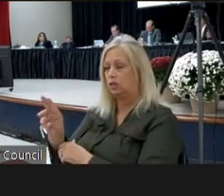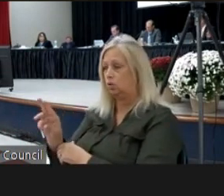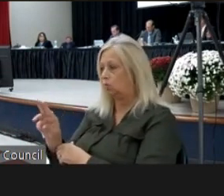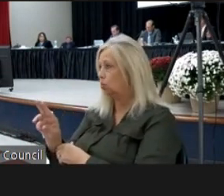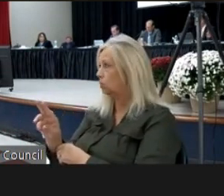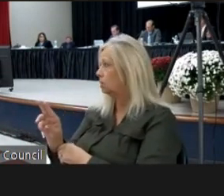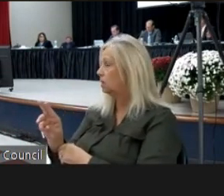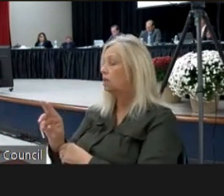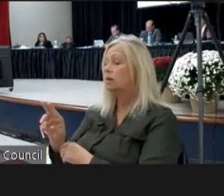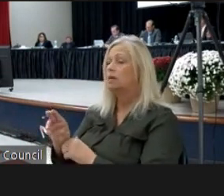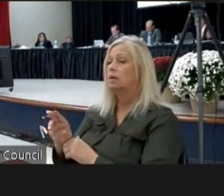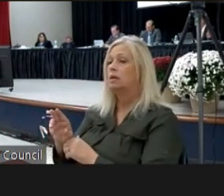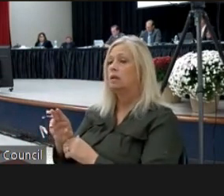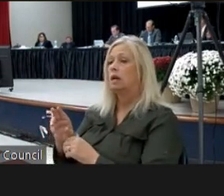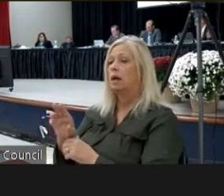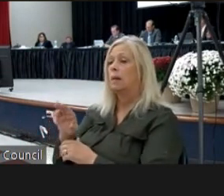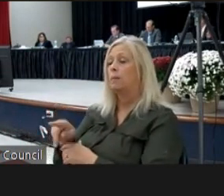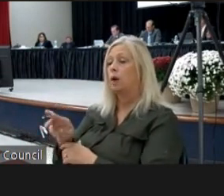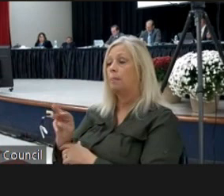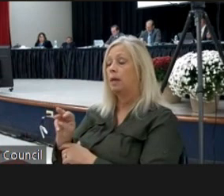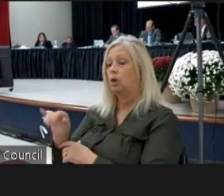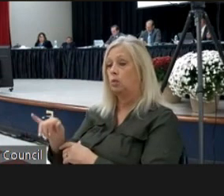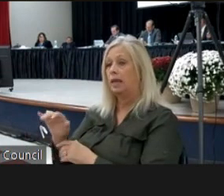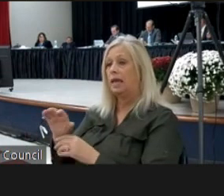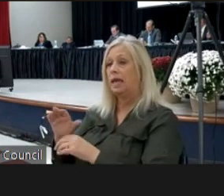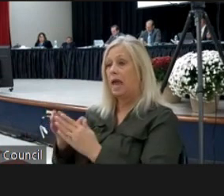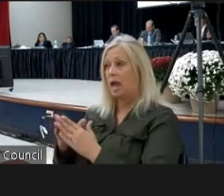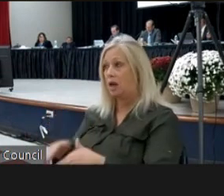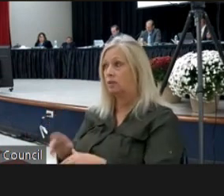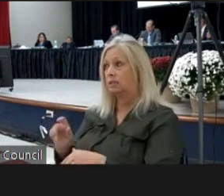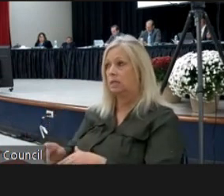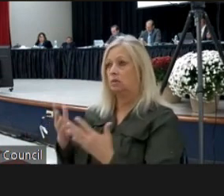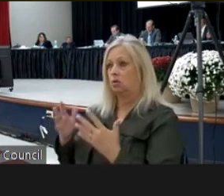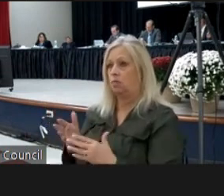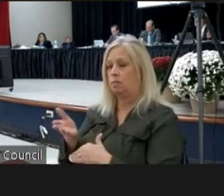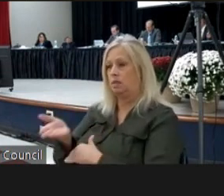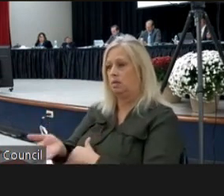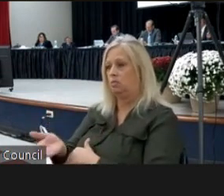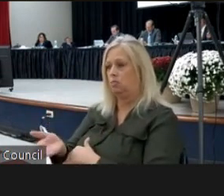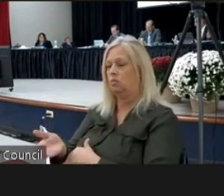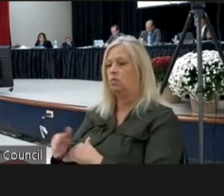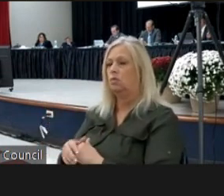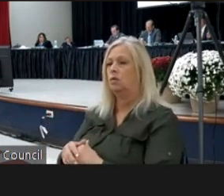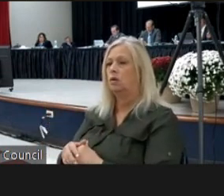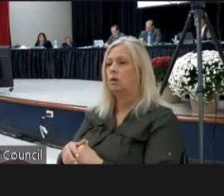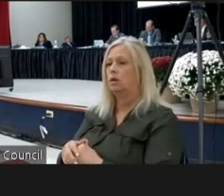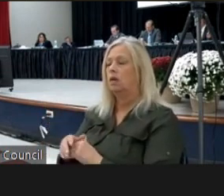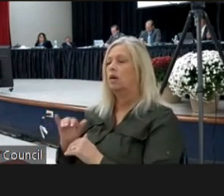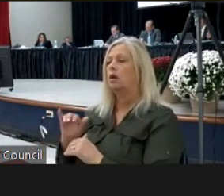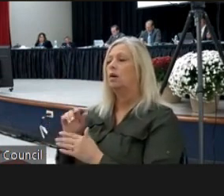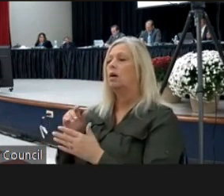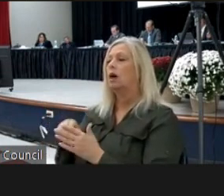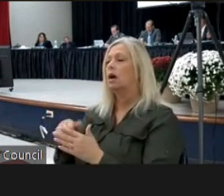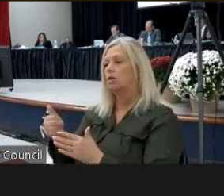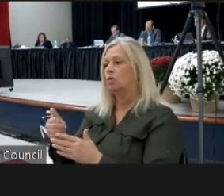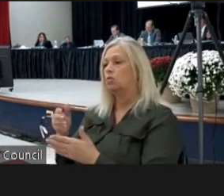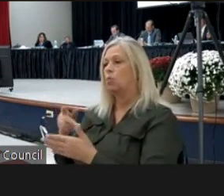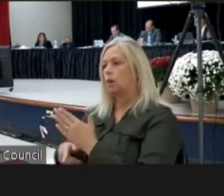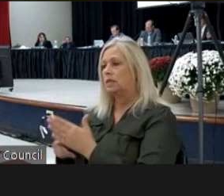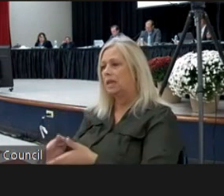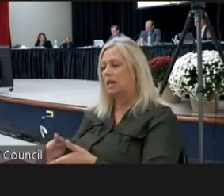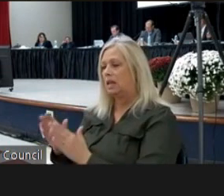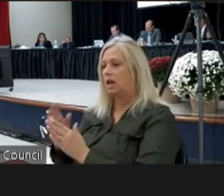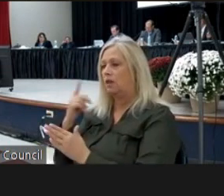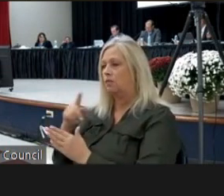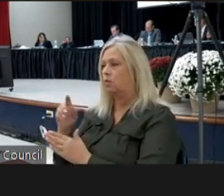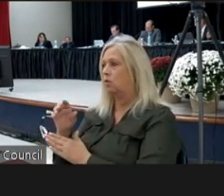need to be there. ADU setbacks would be very similar to what's allowed with the primary structure. Can't